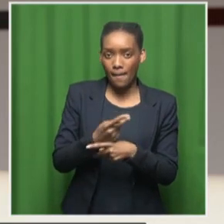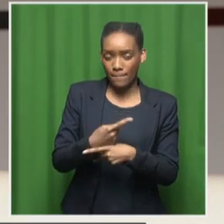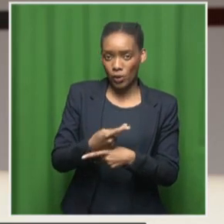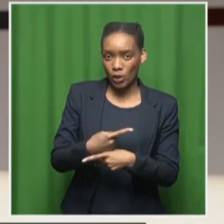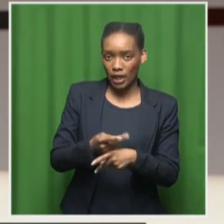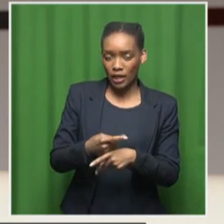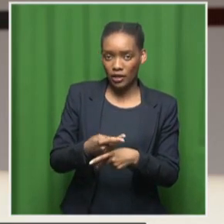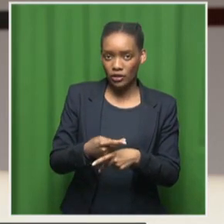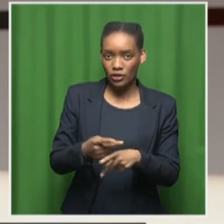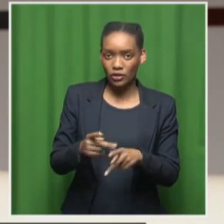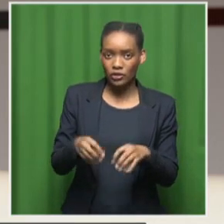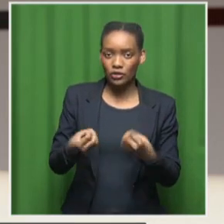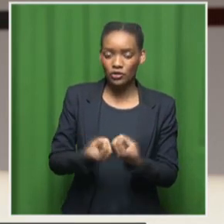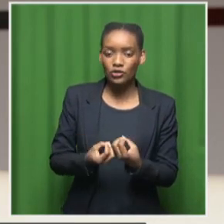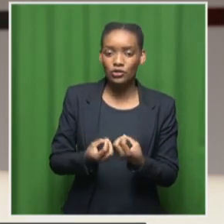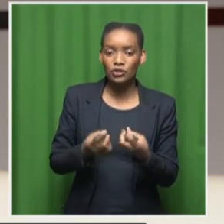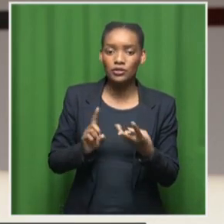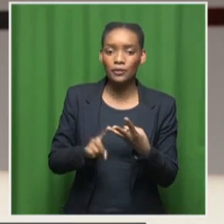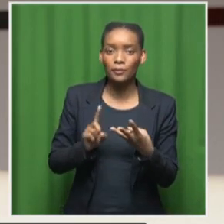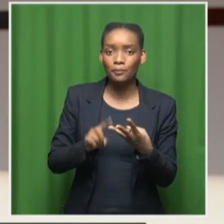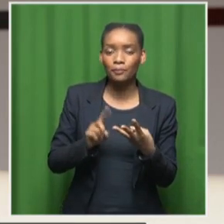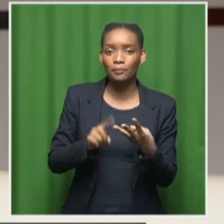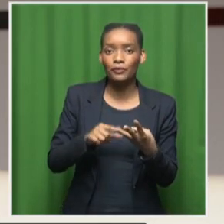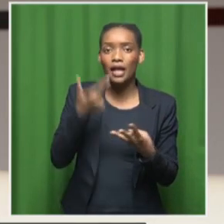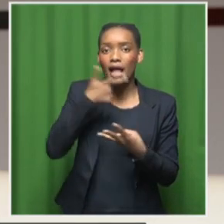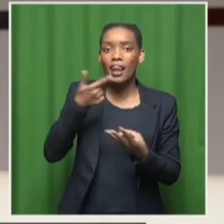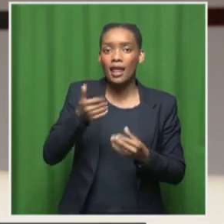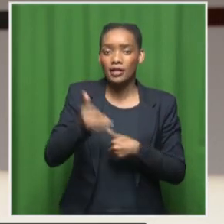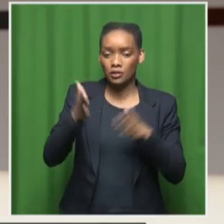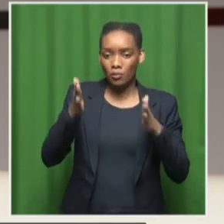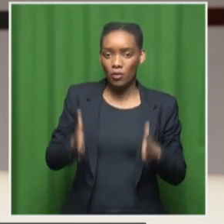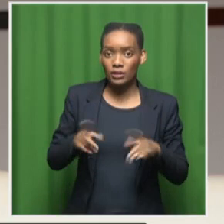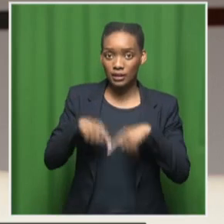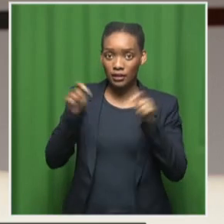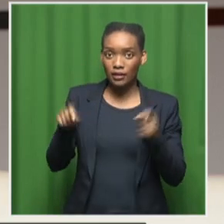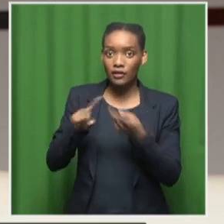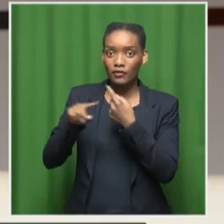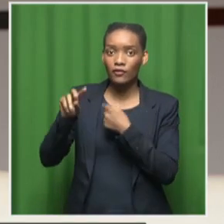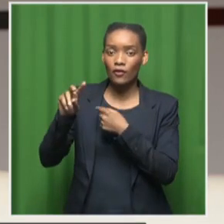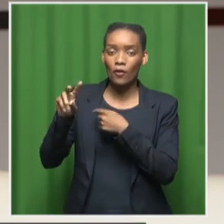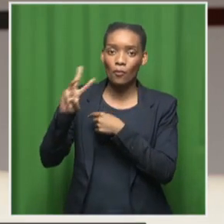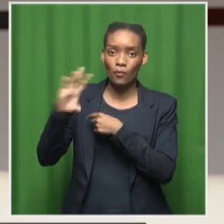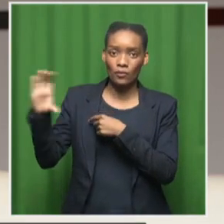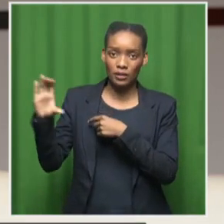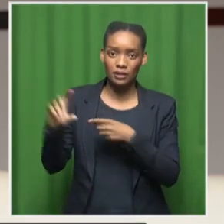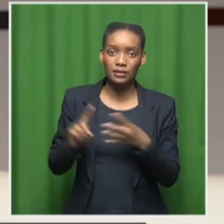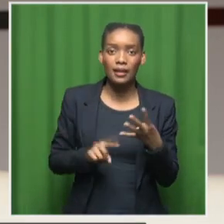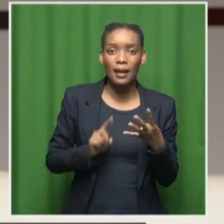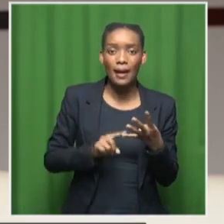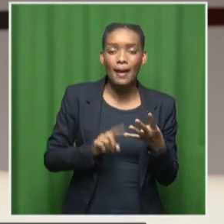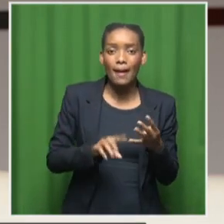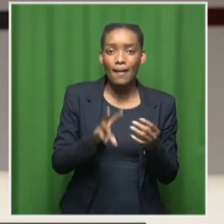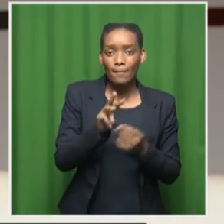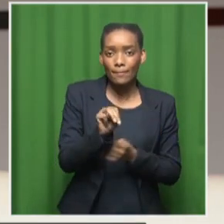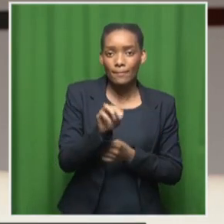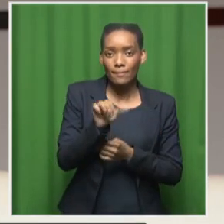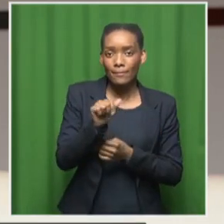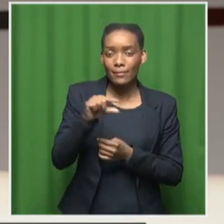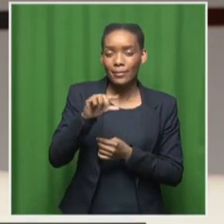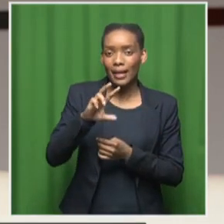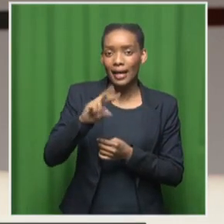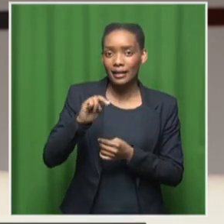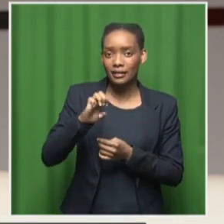we have Lunchbox Theatre from the Western Cape, we have Magnet Theatre from Cape Town, we have some